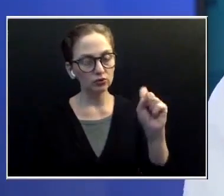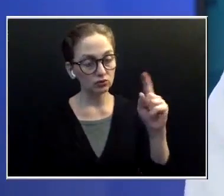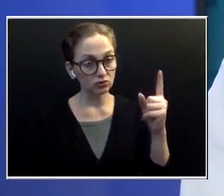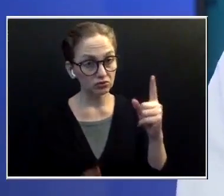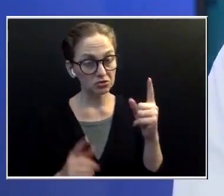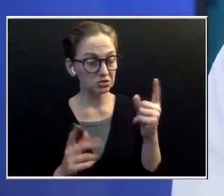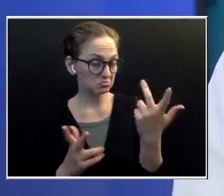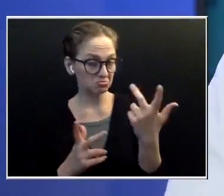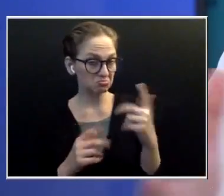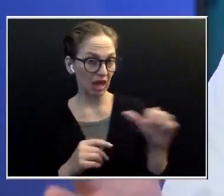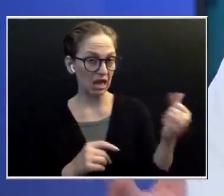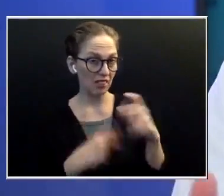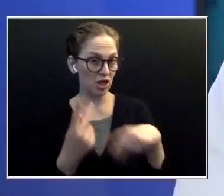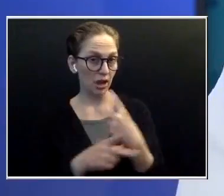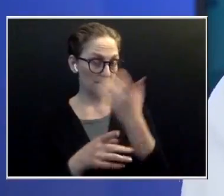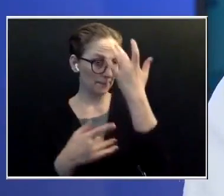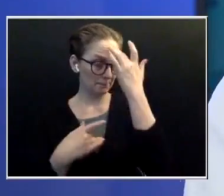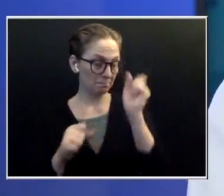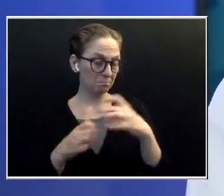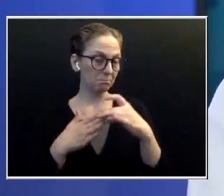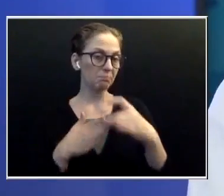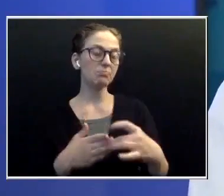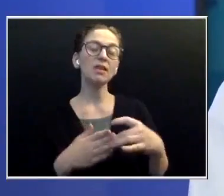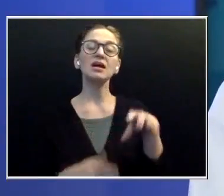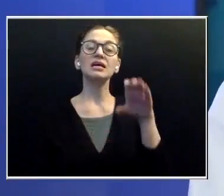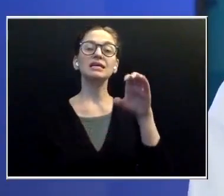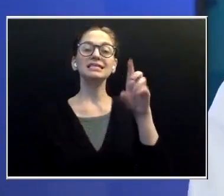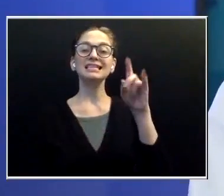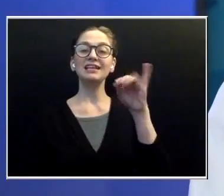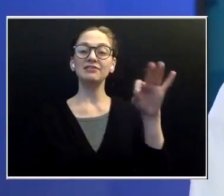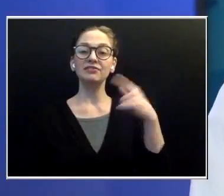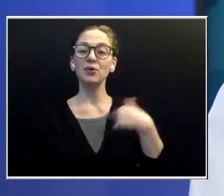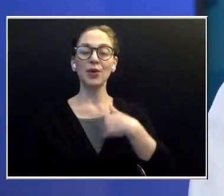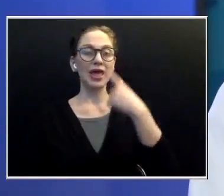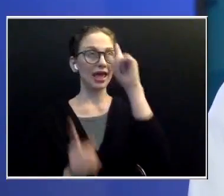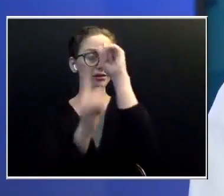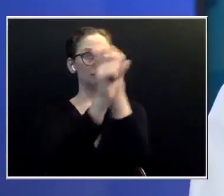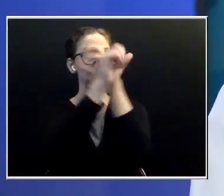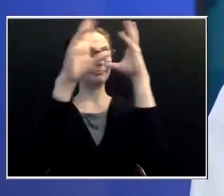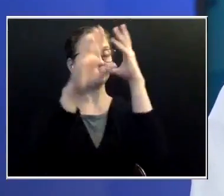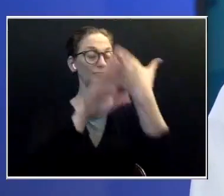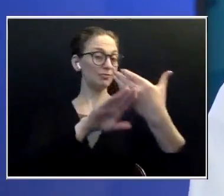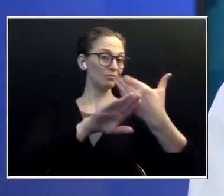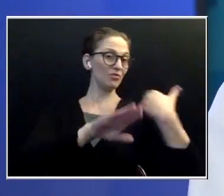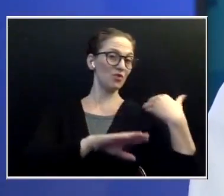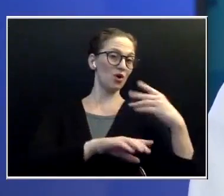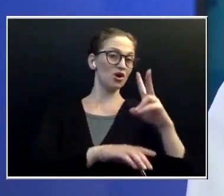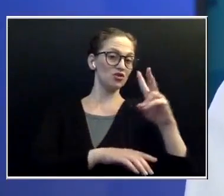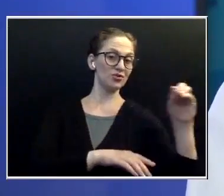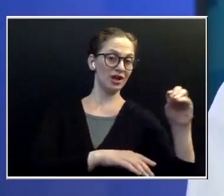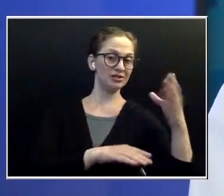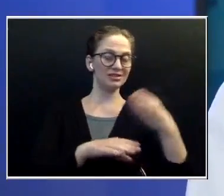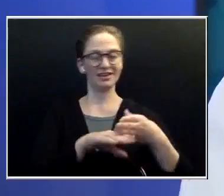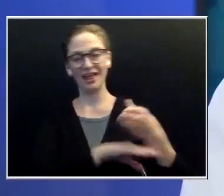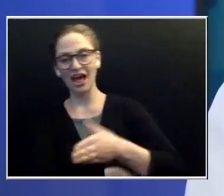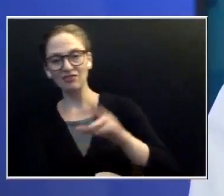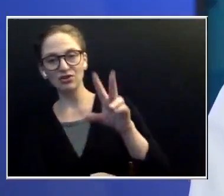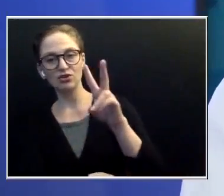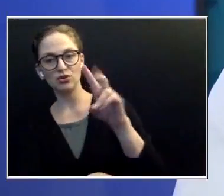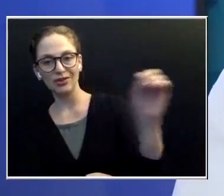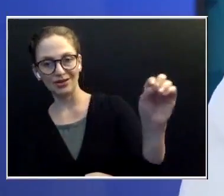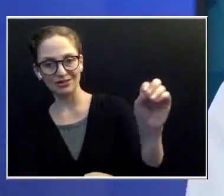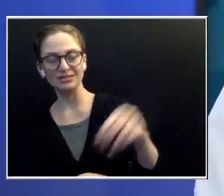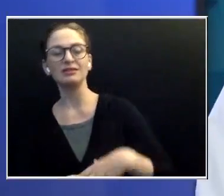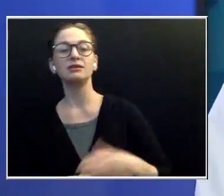think of C. diff, we think about the pre and post 2000. Before 2000, when we used to see patients with C. diff, we didn't have recurrence. It was easy to treat C. diff. We give them